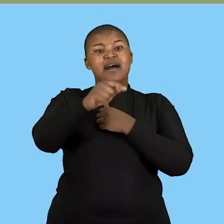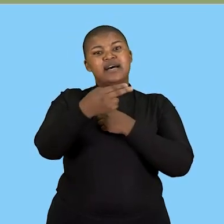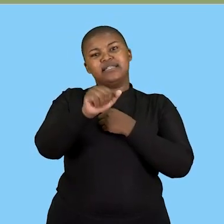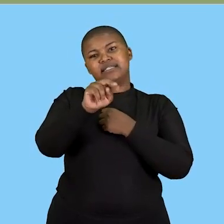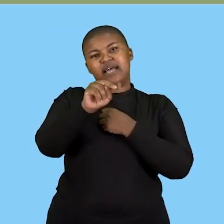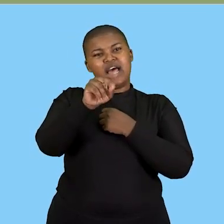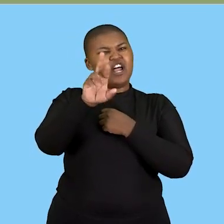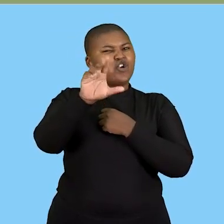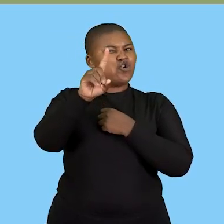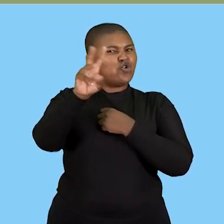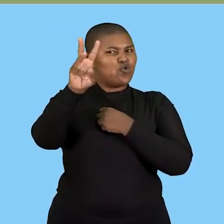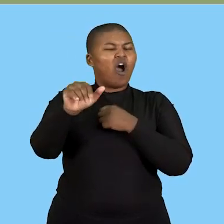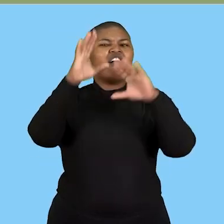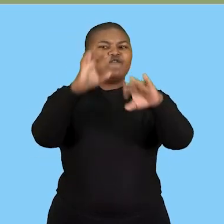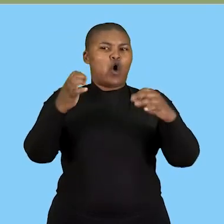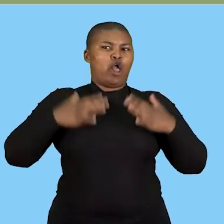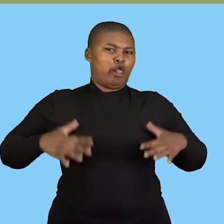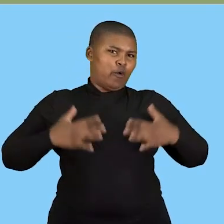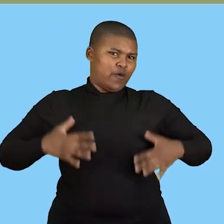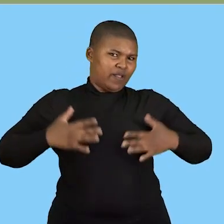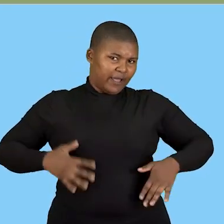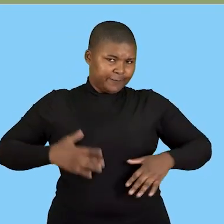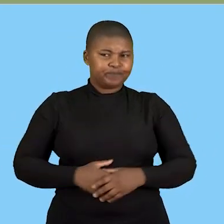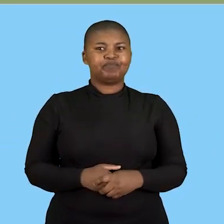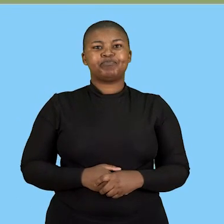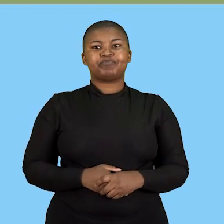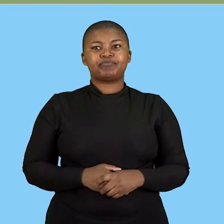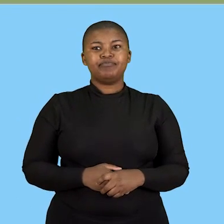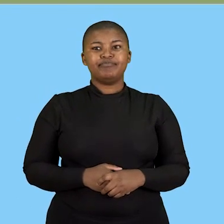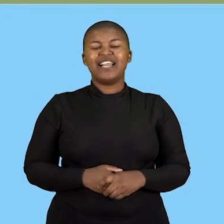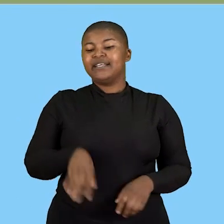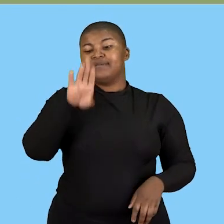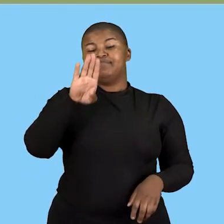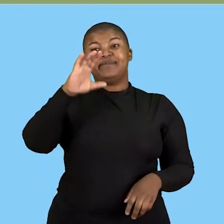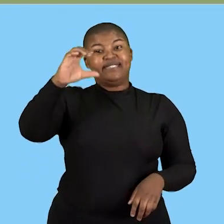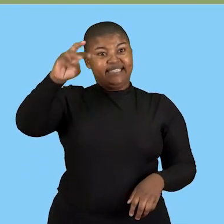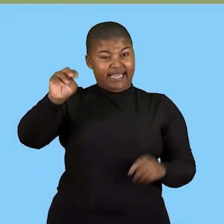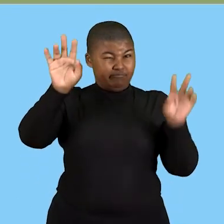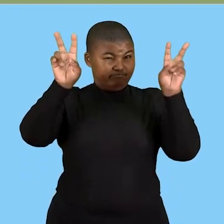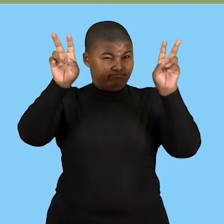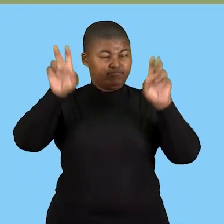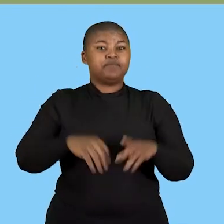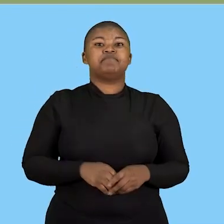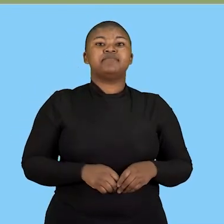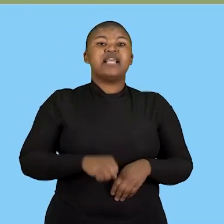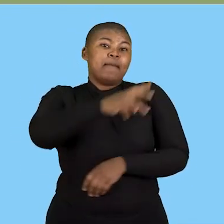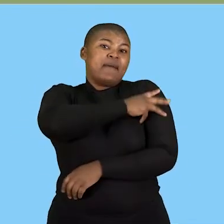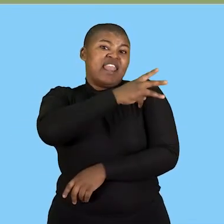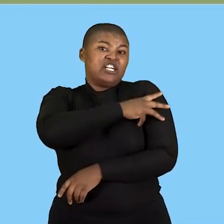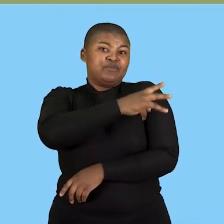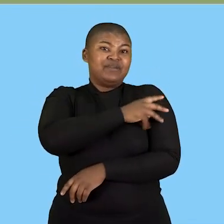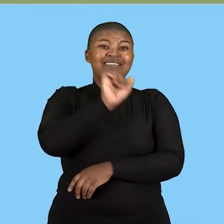Manufacturer. Now, the management of Batandwa Clothing Manufacturer has appointed a health and